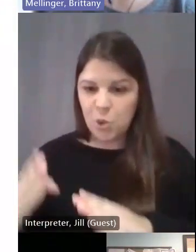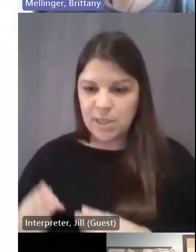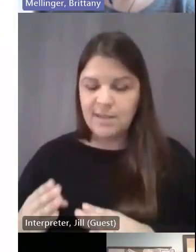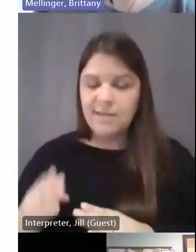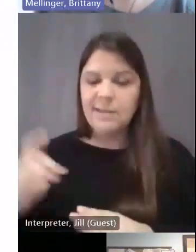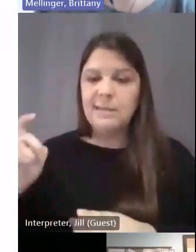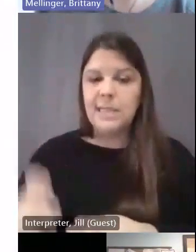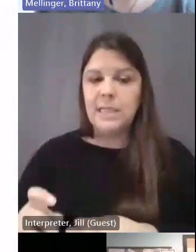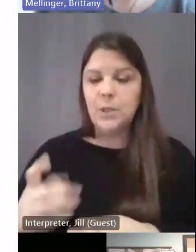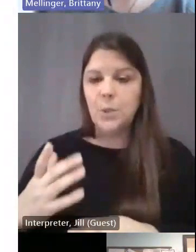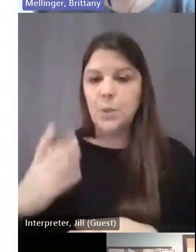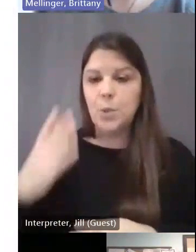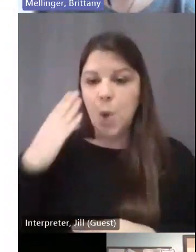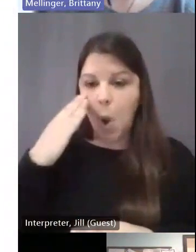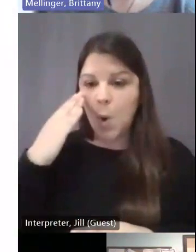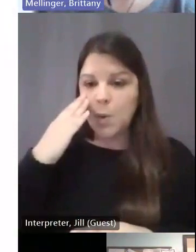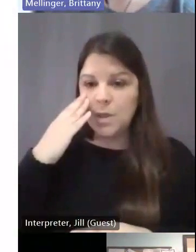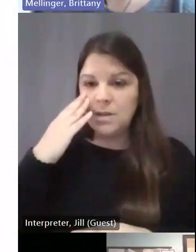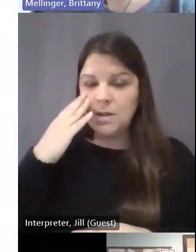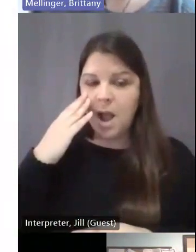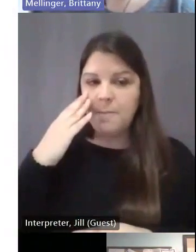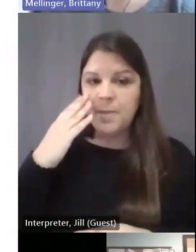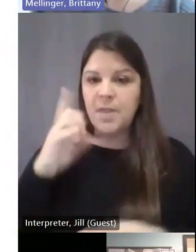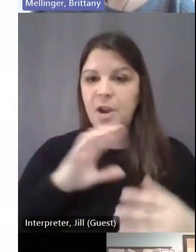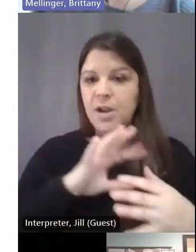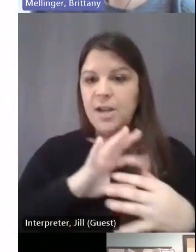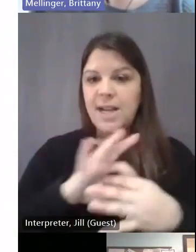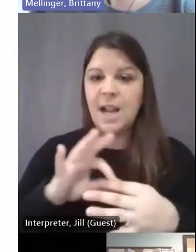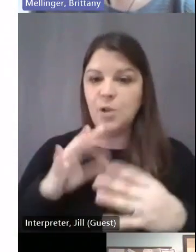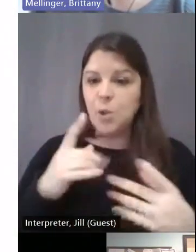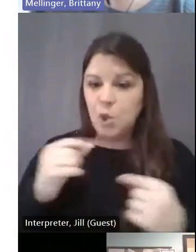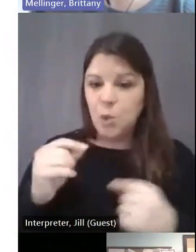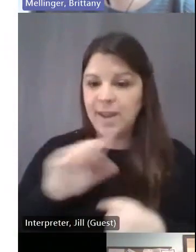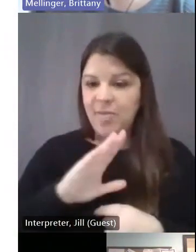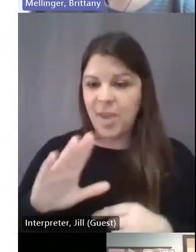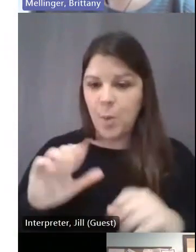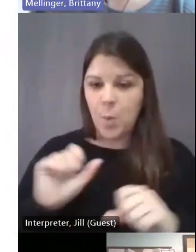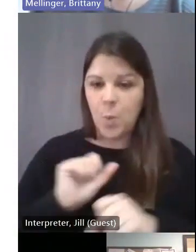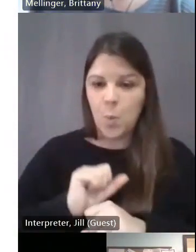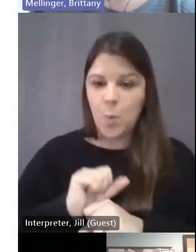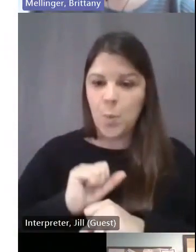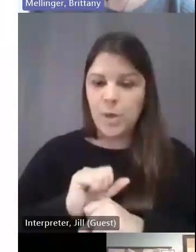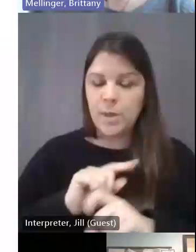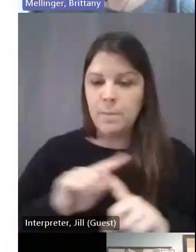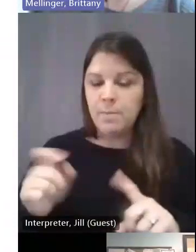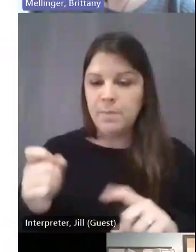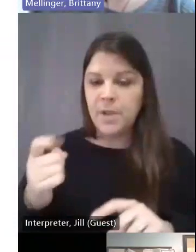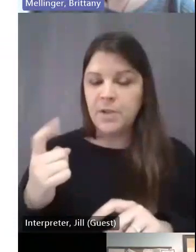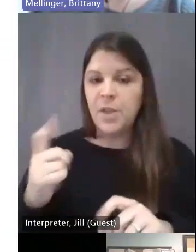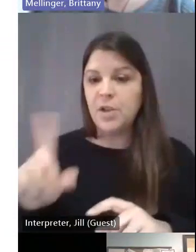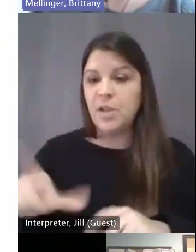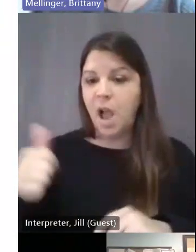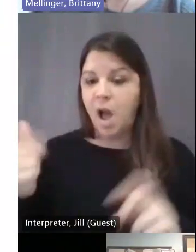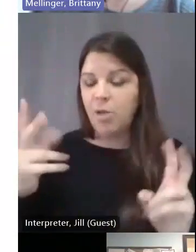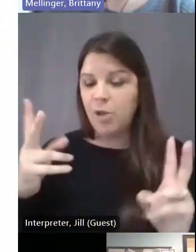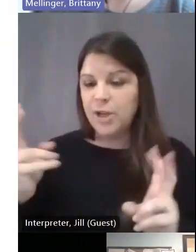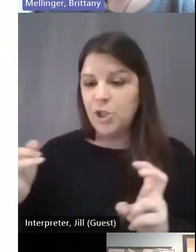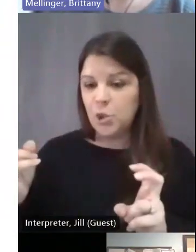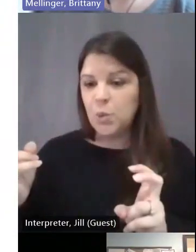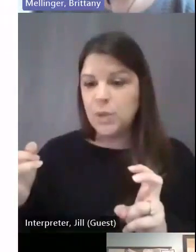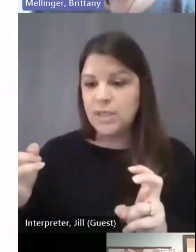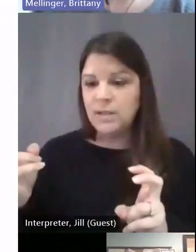need to be cognizant of as they're conducting their business. But there are also other issues